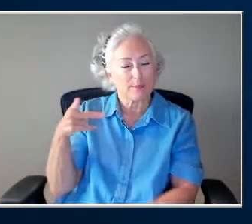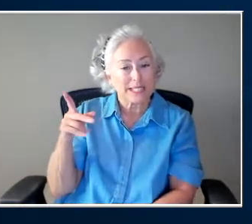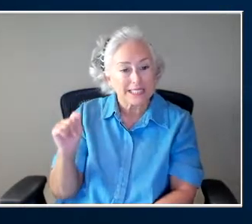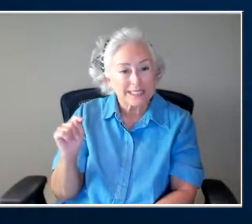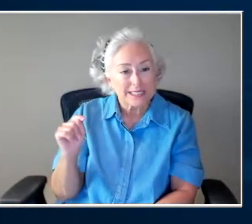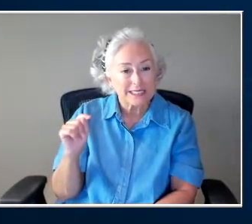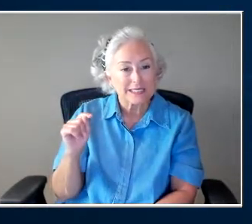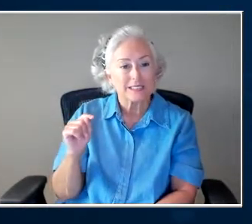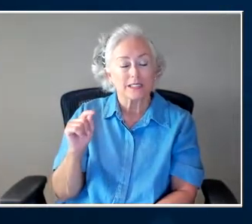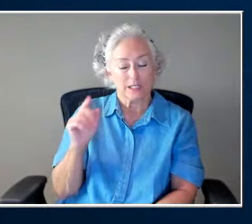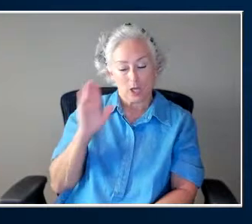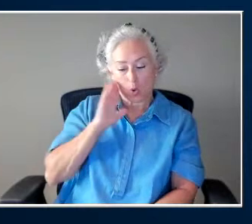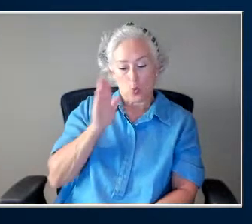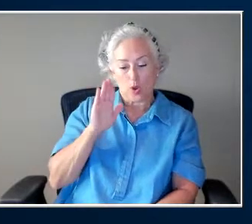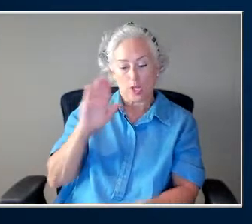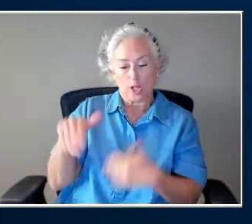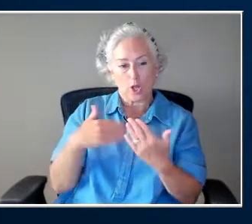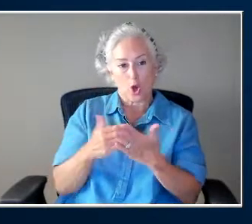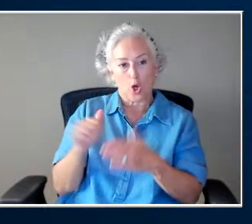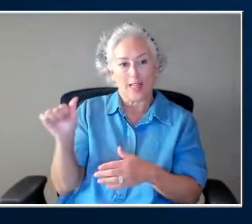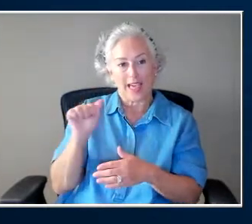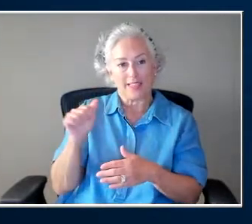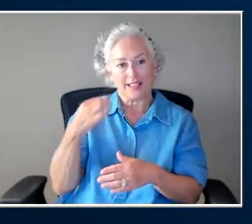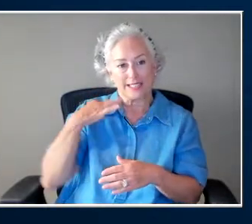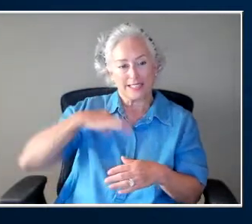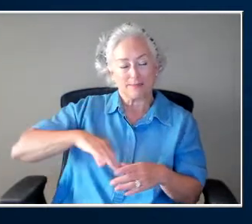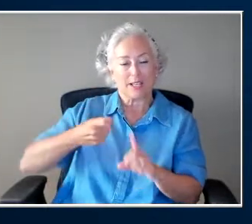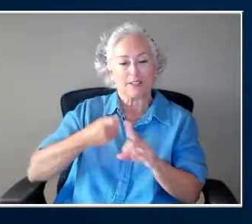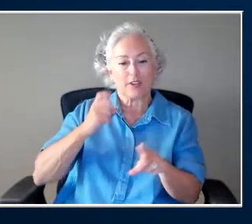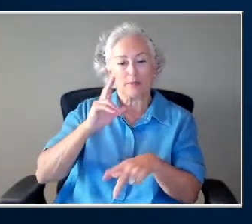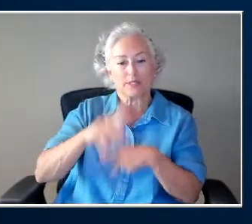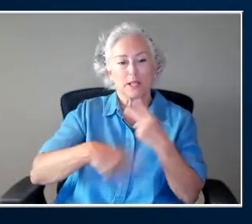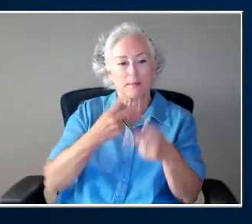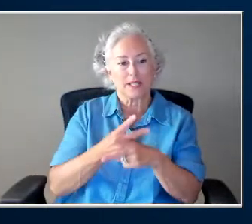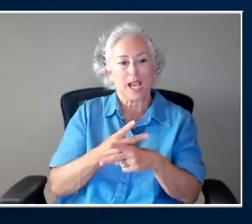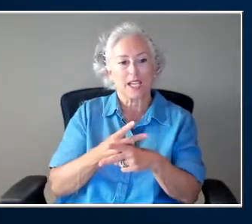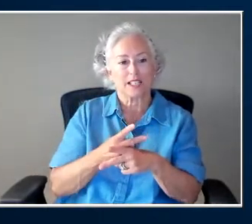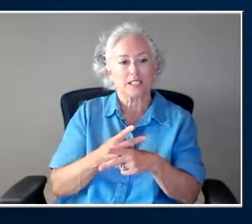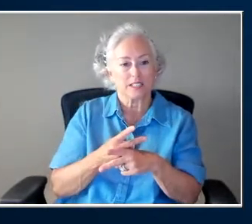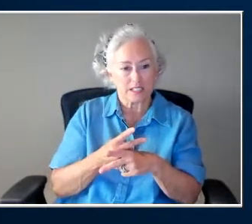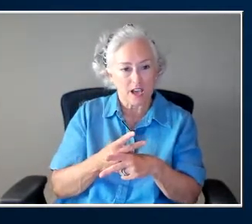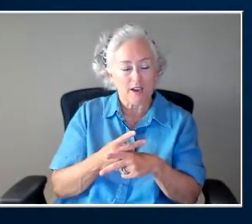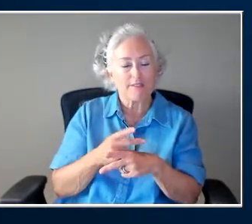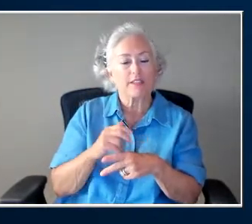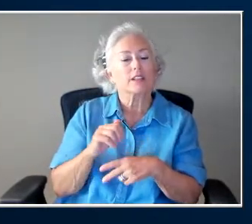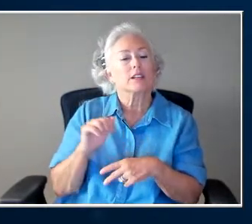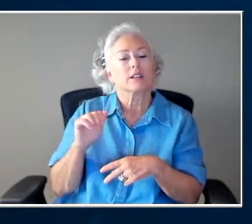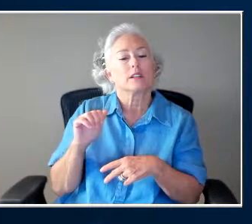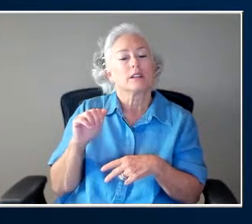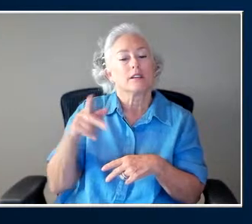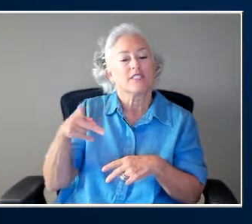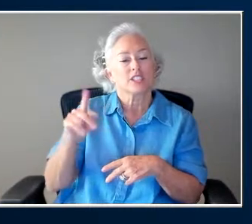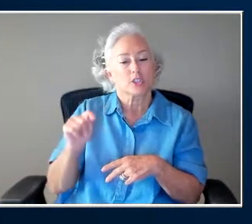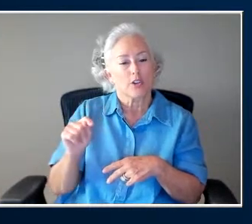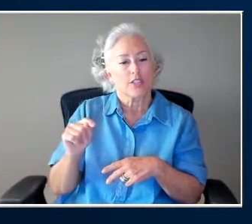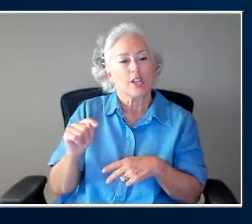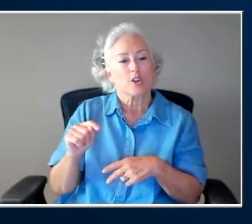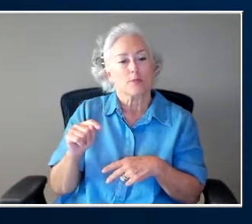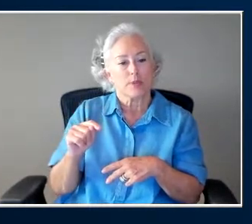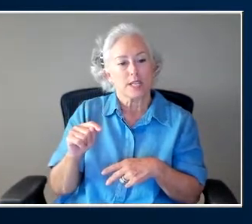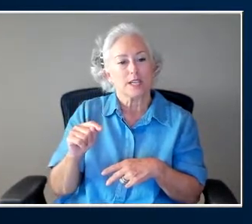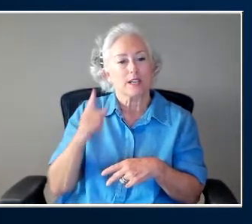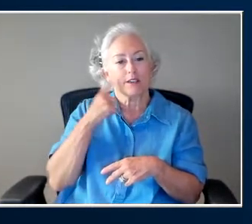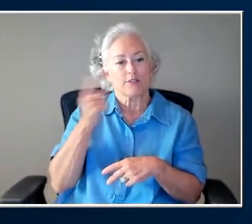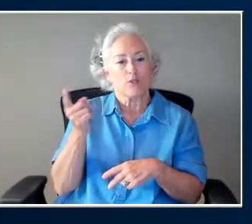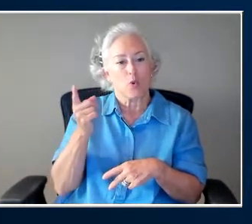all athletes benefit from some kind of physical therapy, even the ones who aren't coming in visibly or saying that